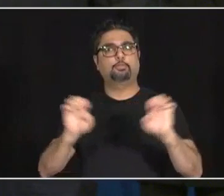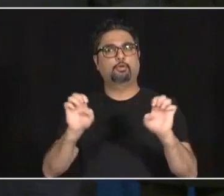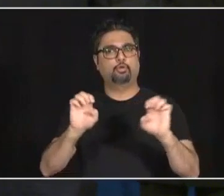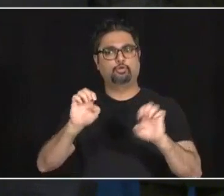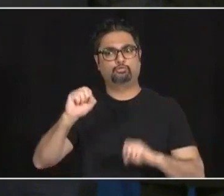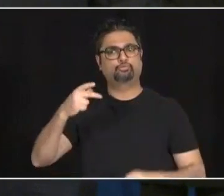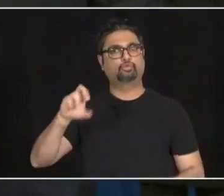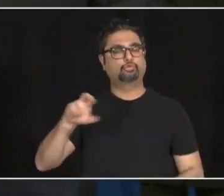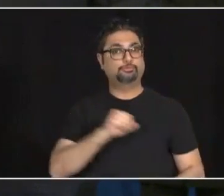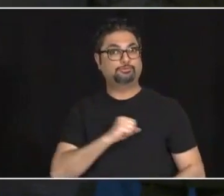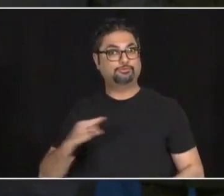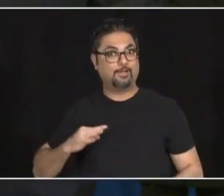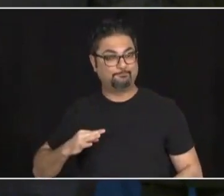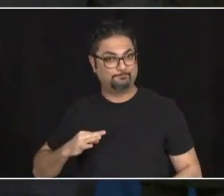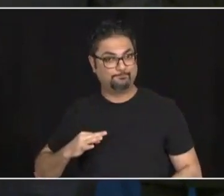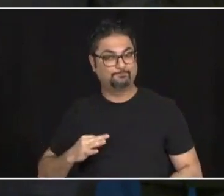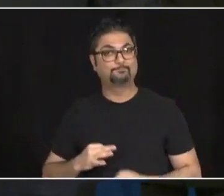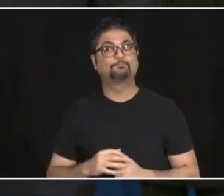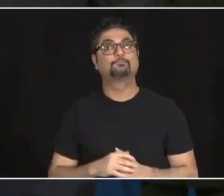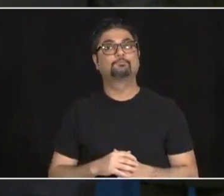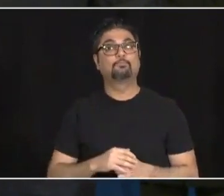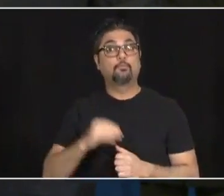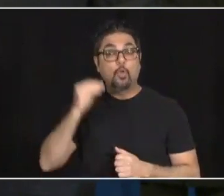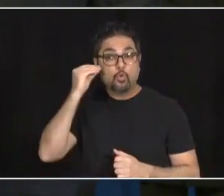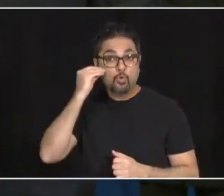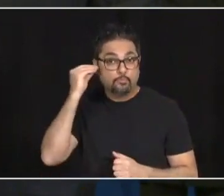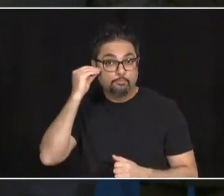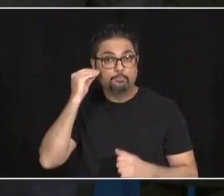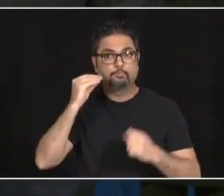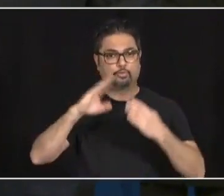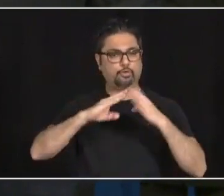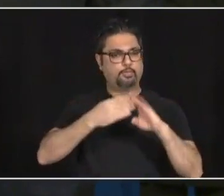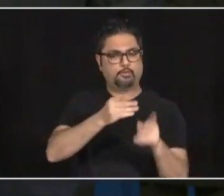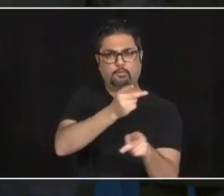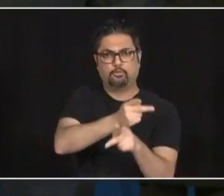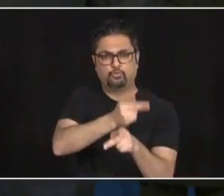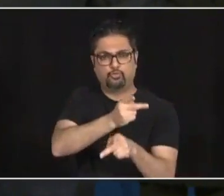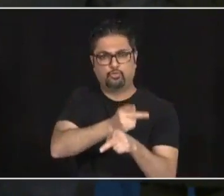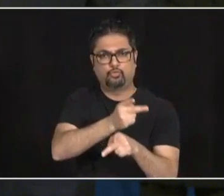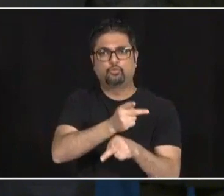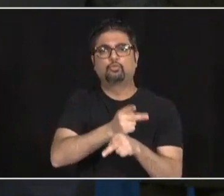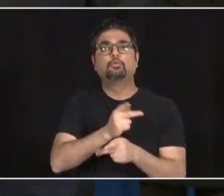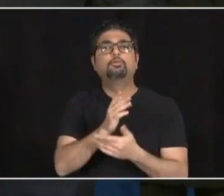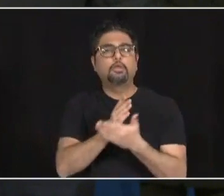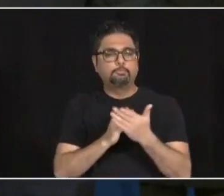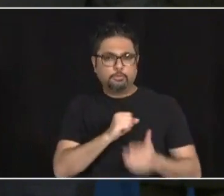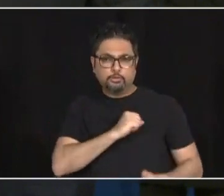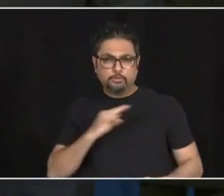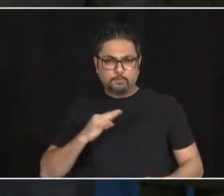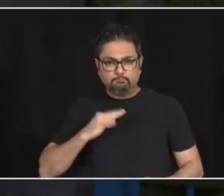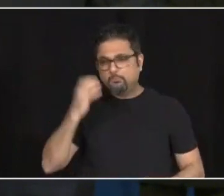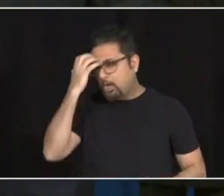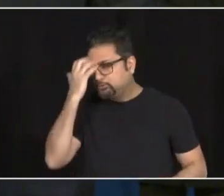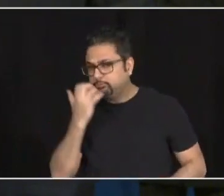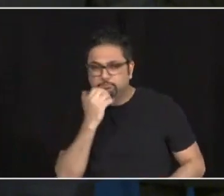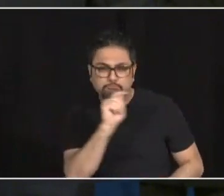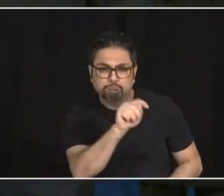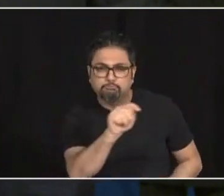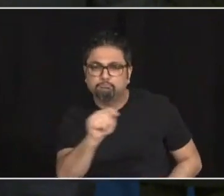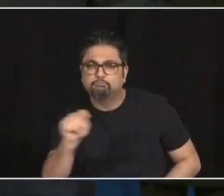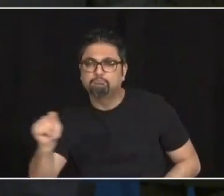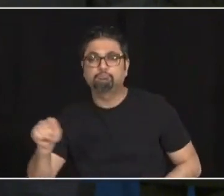those providing home and community care, and some staff in hospitals, and staff working at corrections